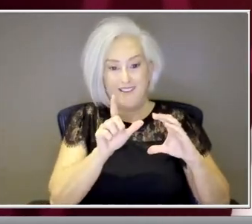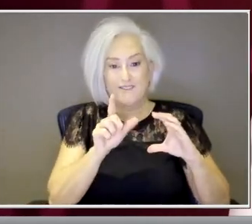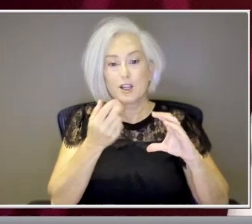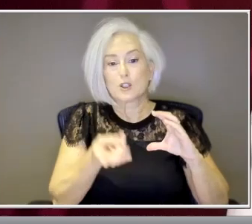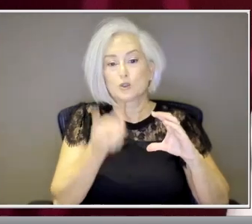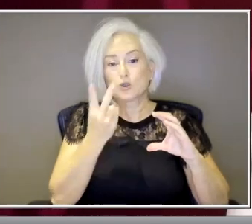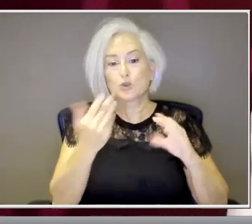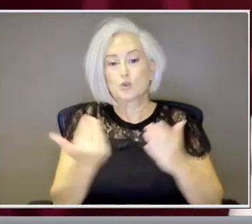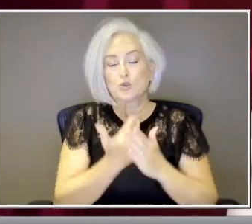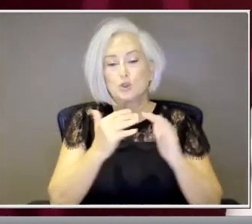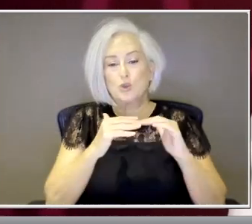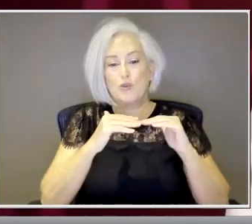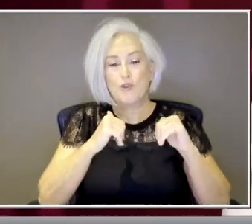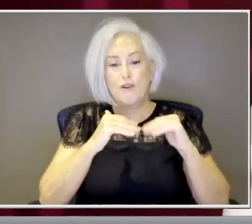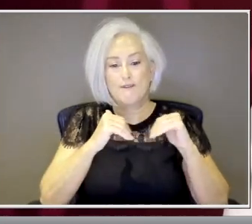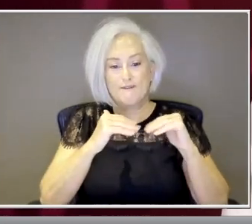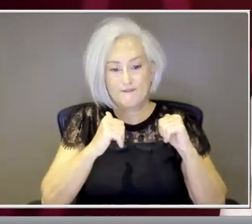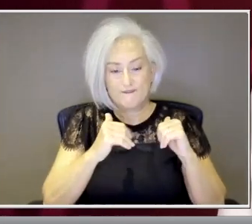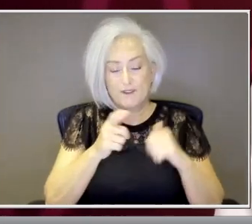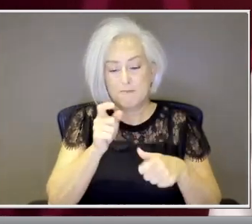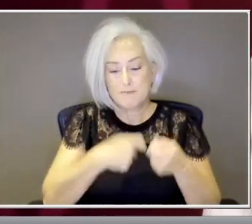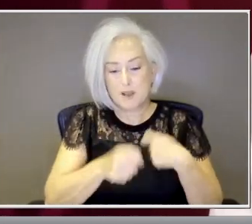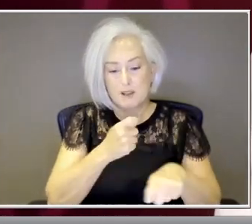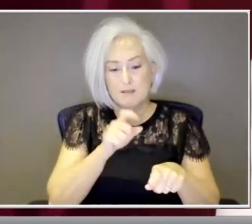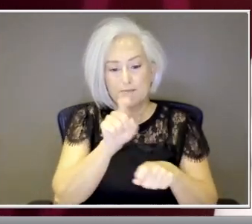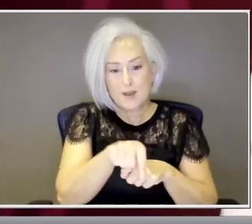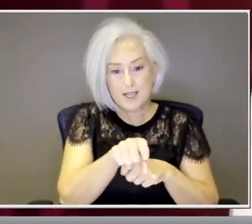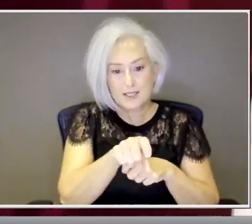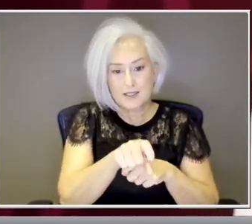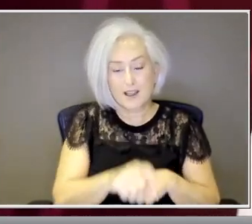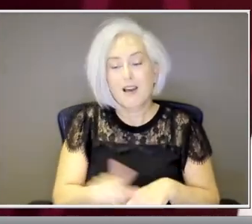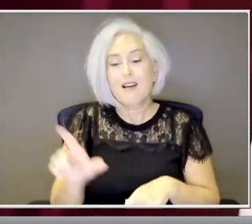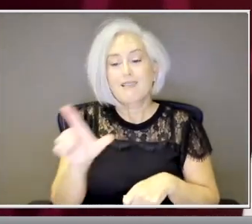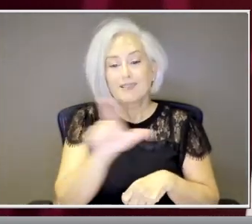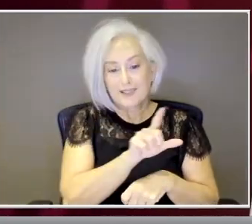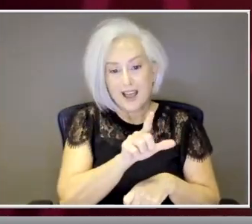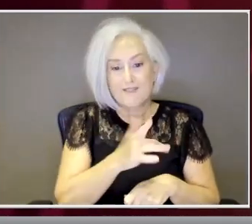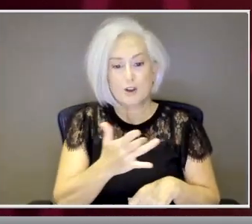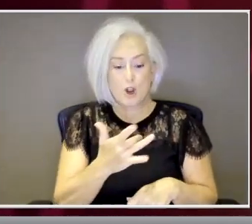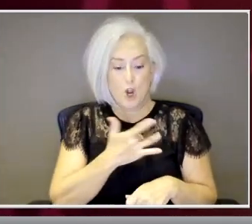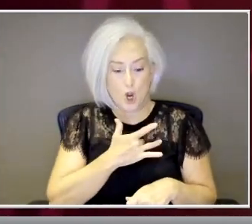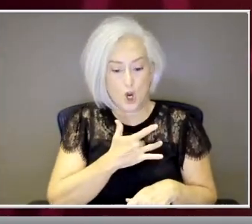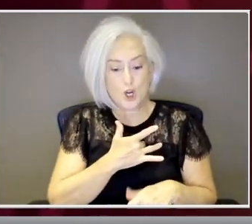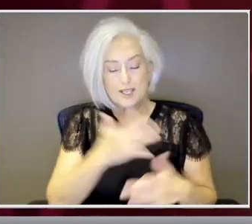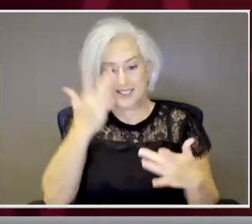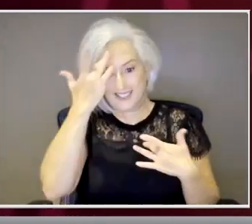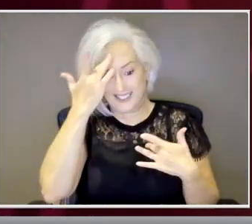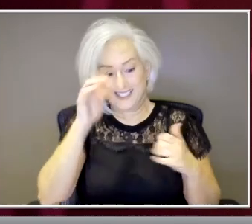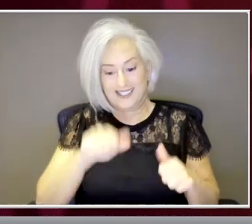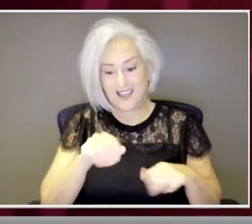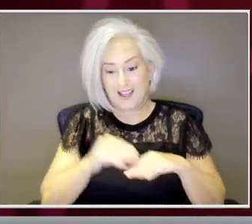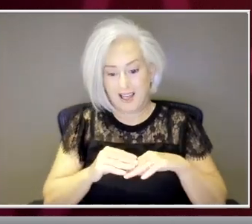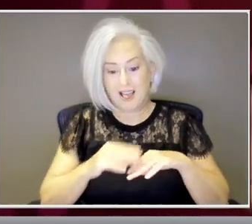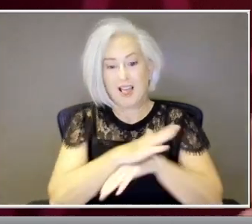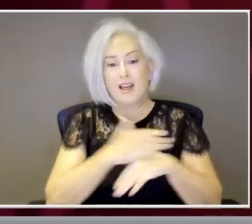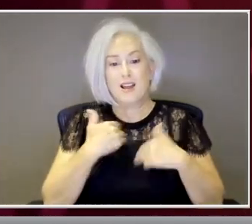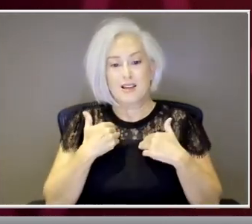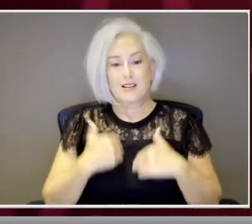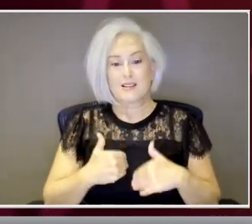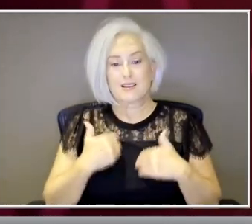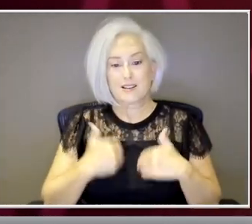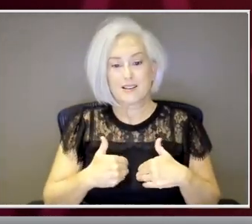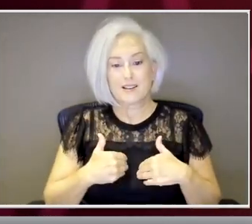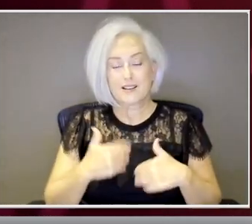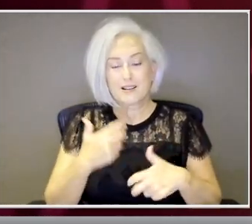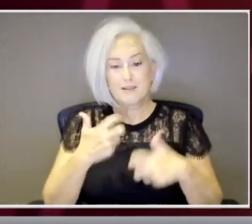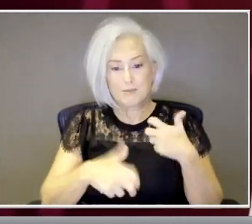that left-sided heart valve disease can also predispose to pulmonary hypertension. So Haley had multiple